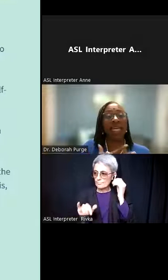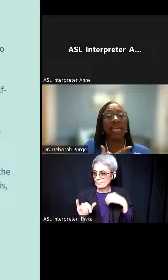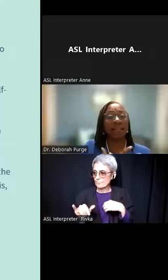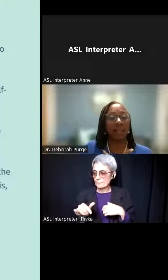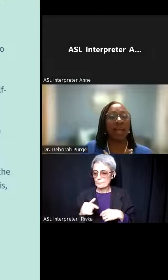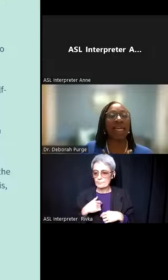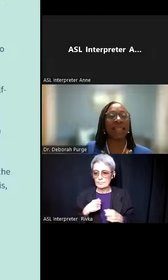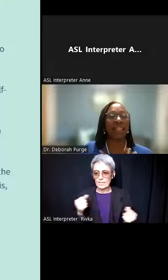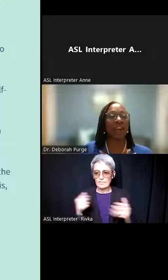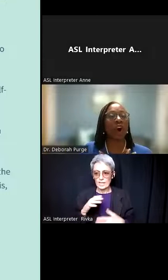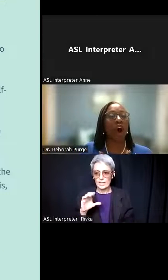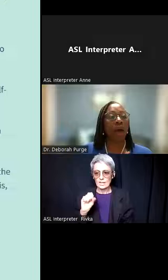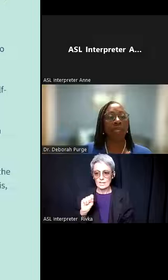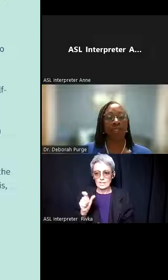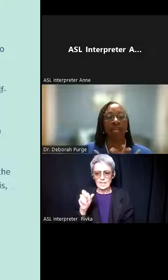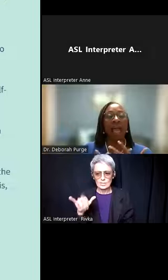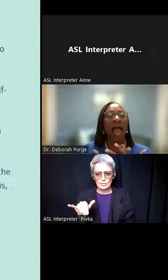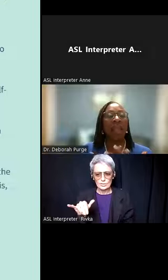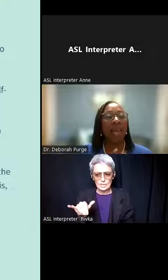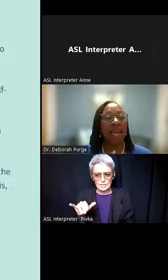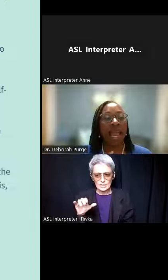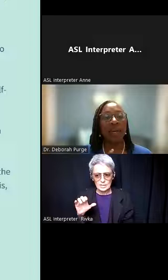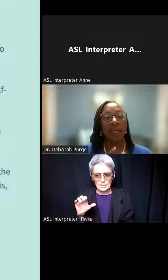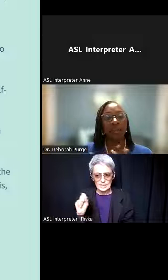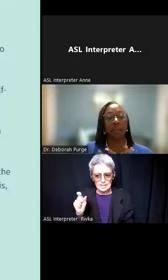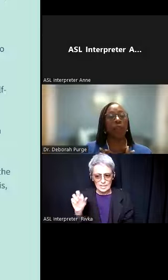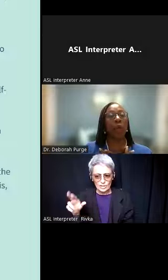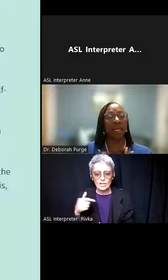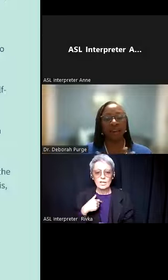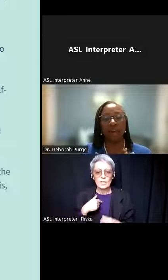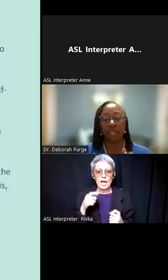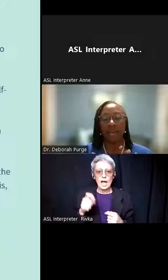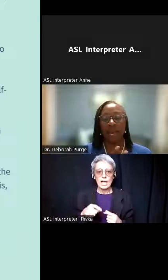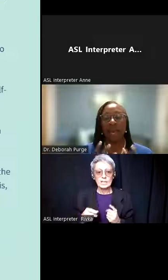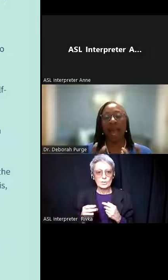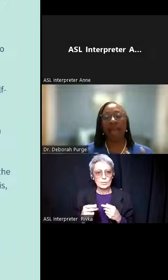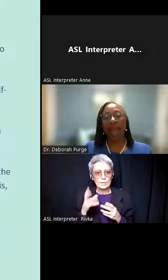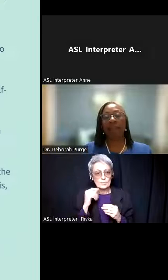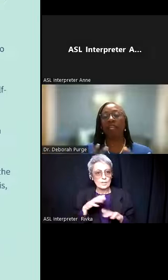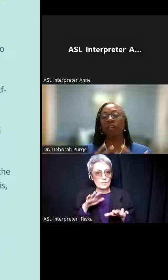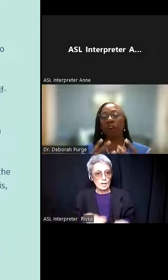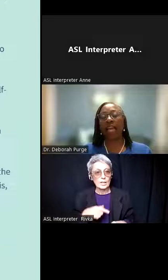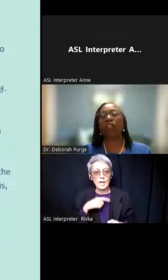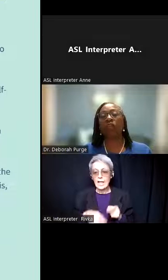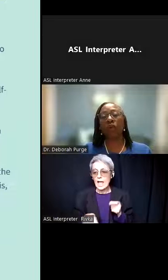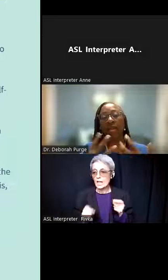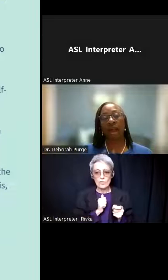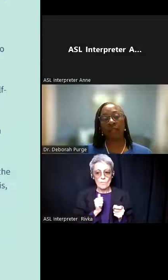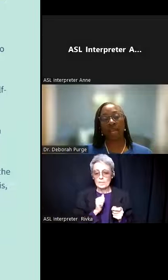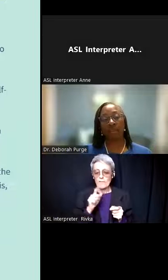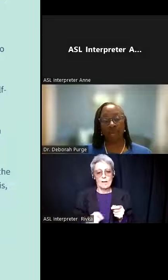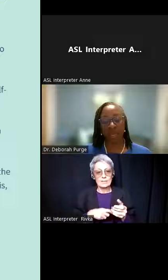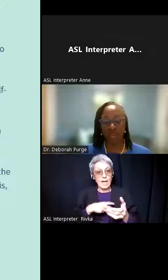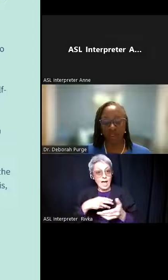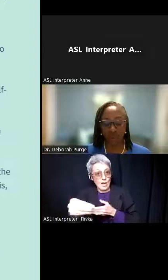So I need things that are calming to me. I am not able to control myself unless I have things that are externally